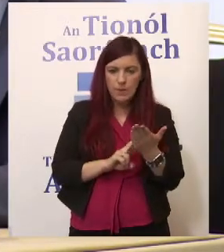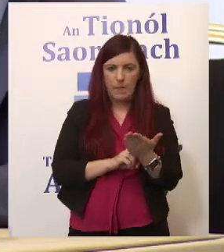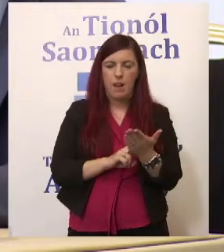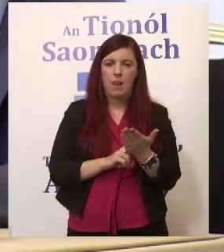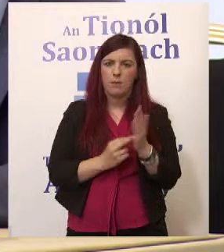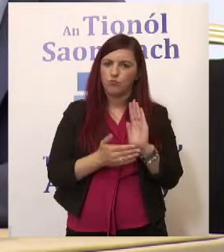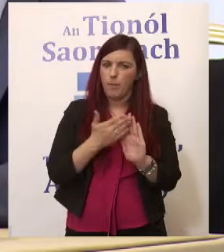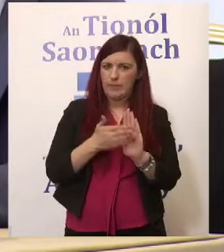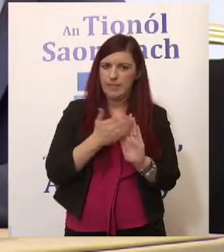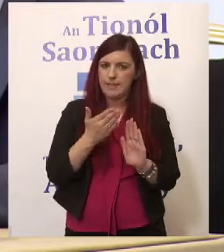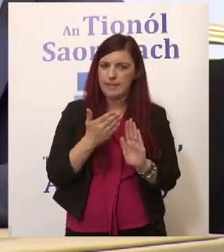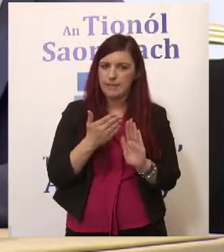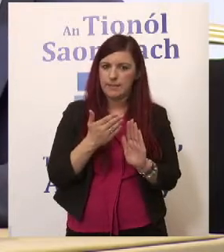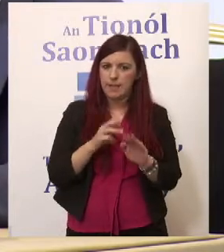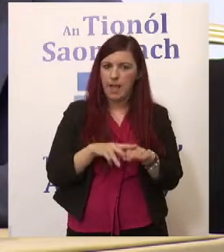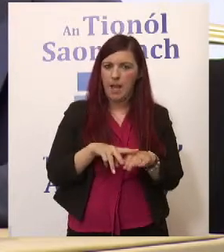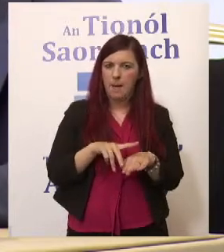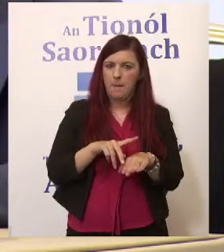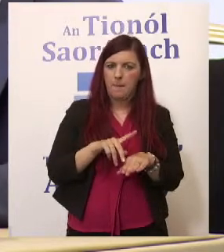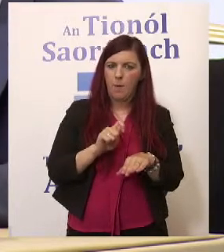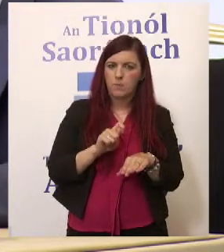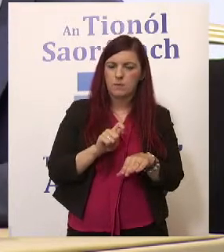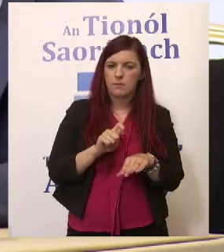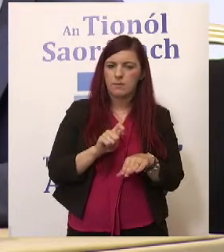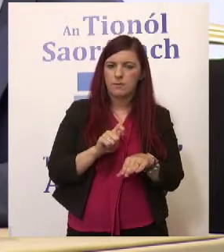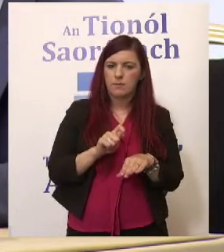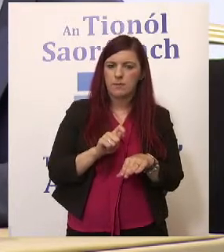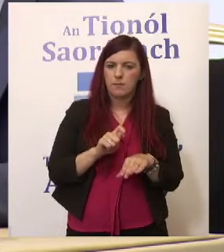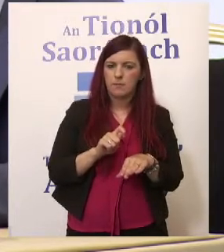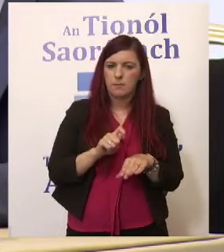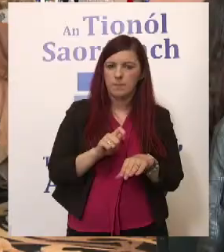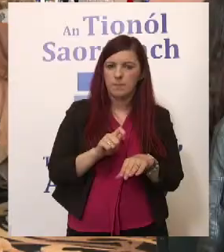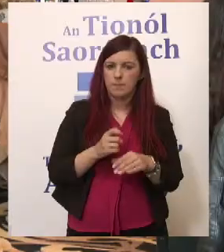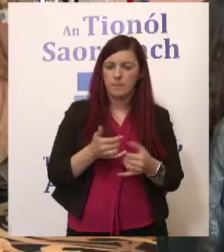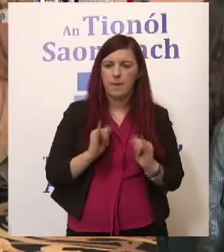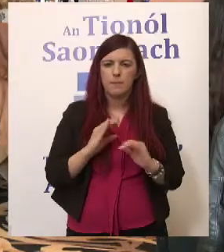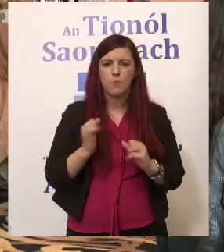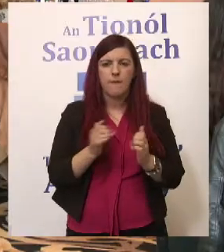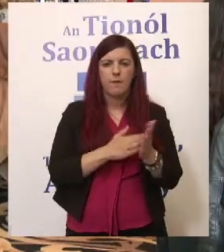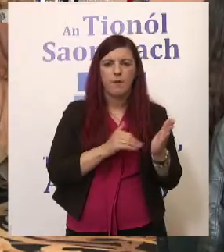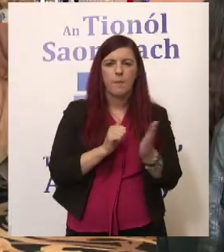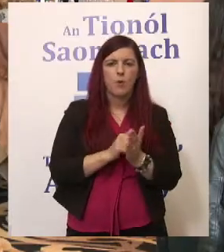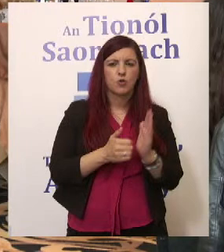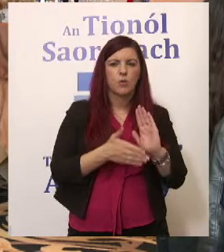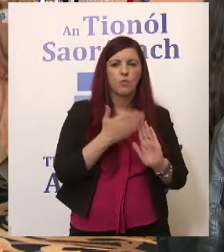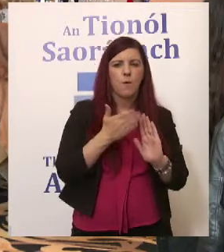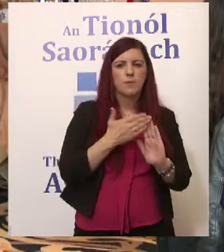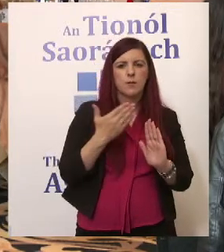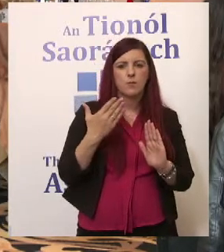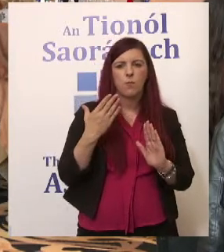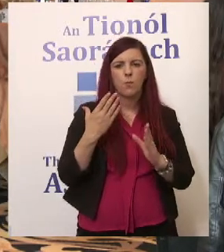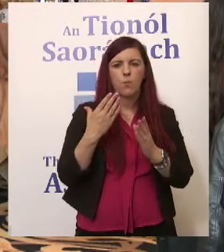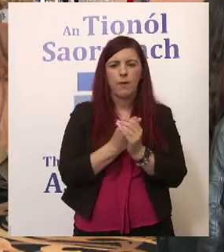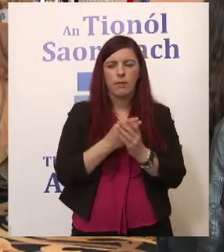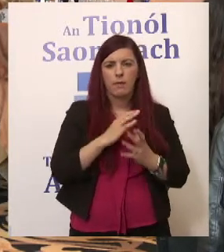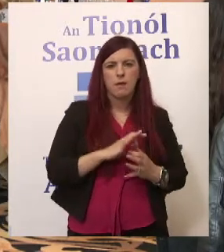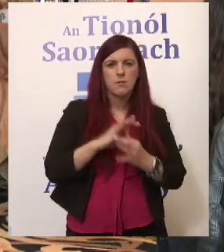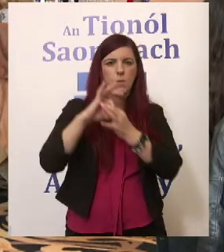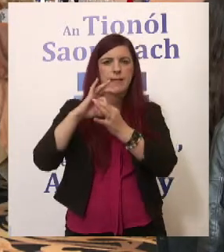and most cities manage to complement having commercial properties with